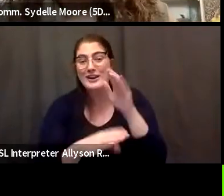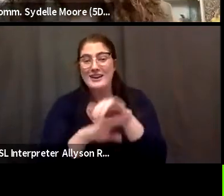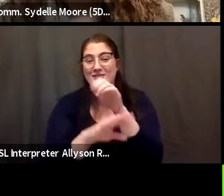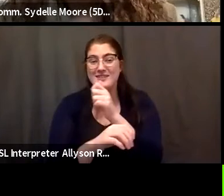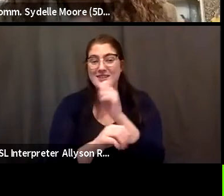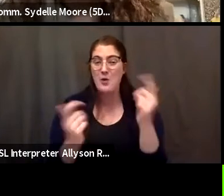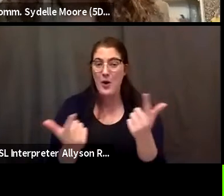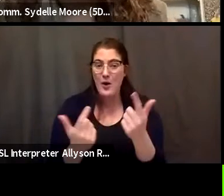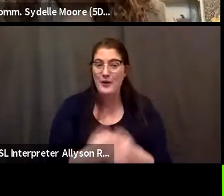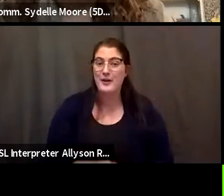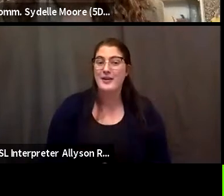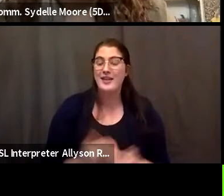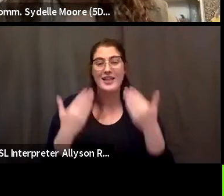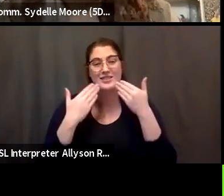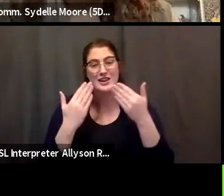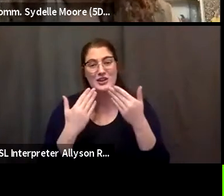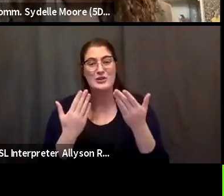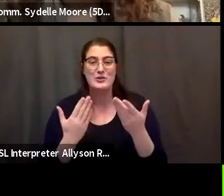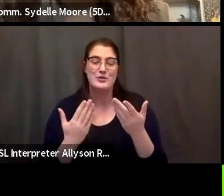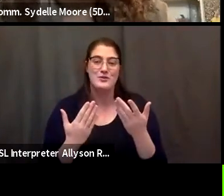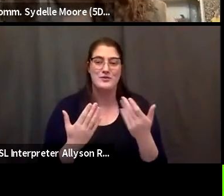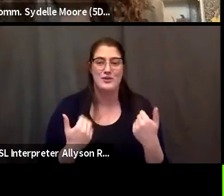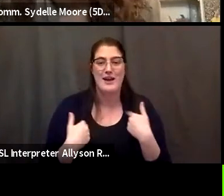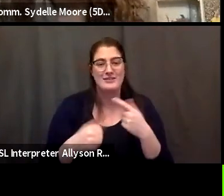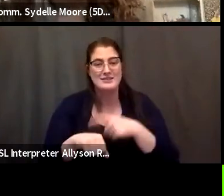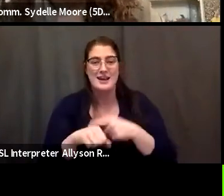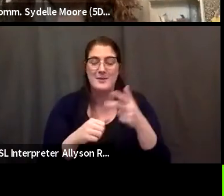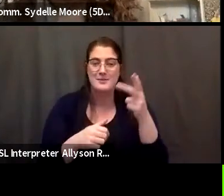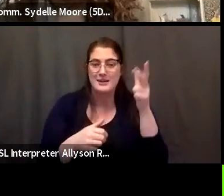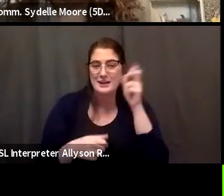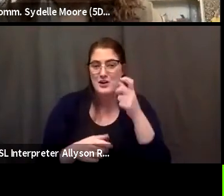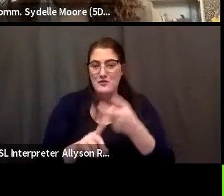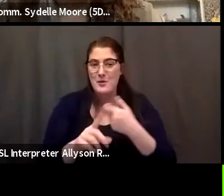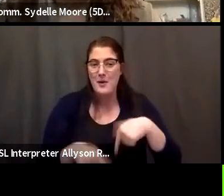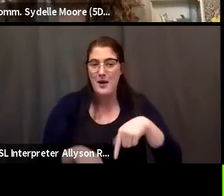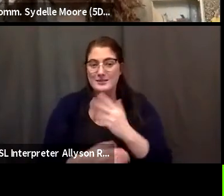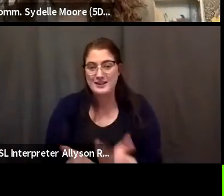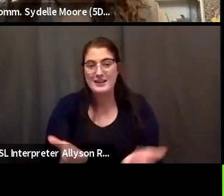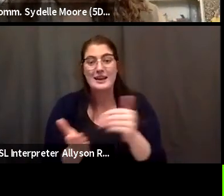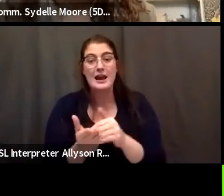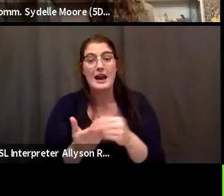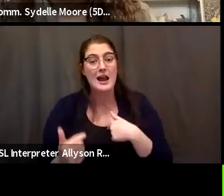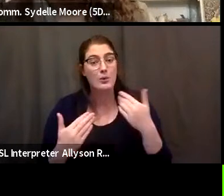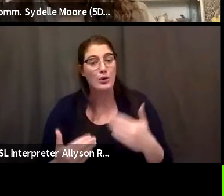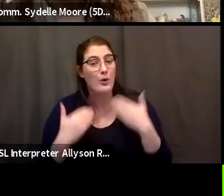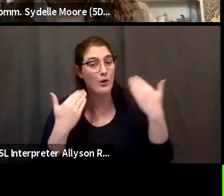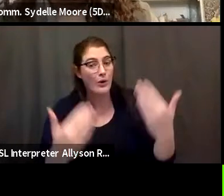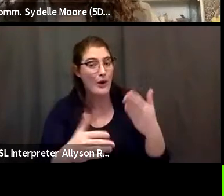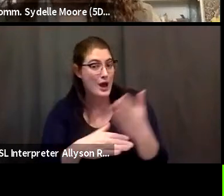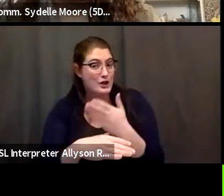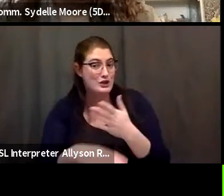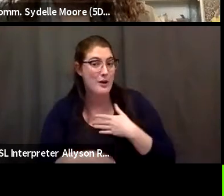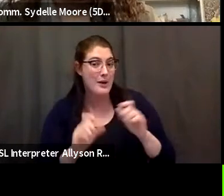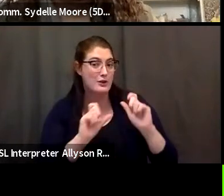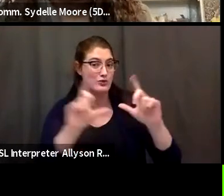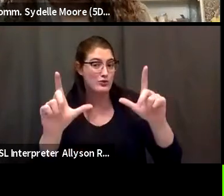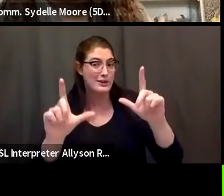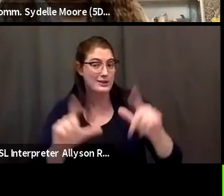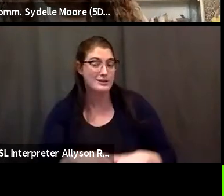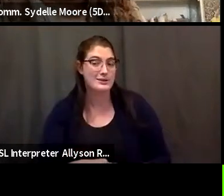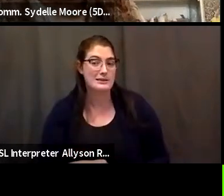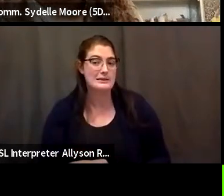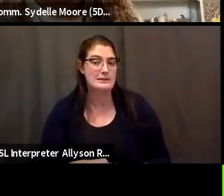everyone. Thanks for taking the time to hear from us again. I'm going to go ahead and share my screen so that we can,